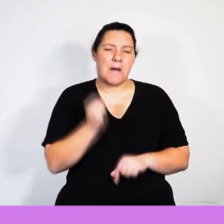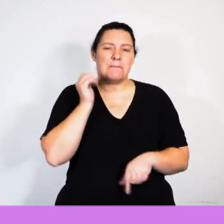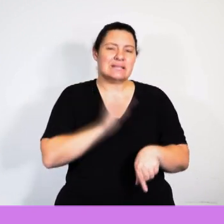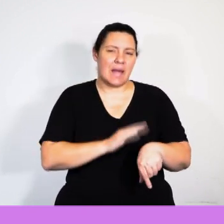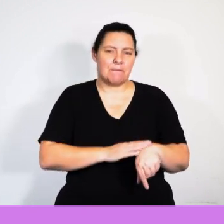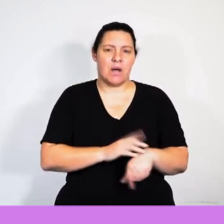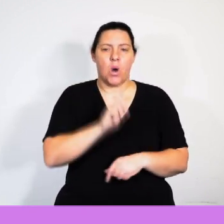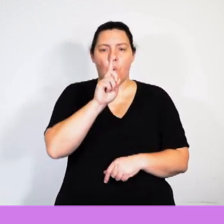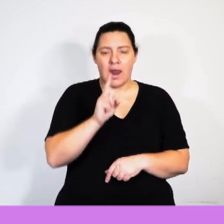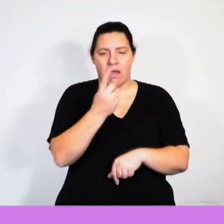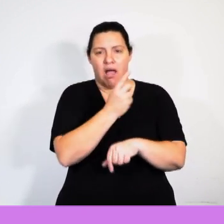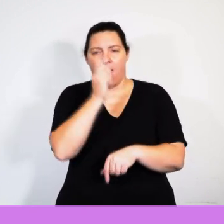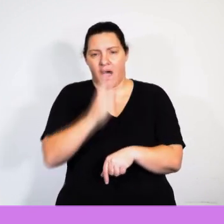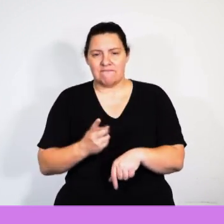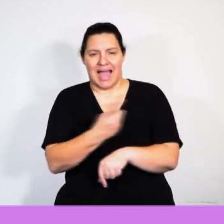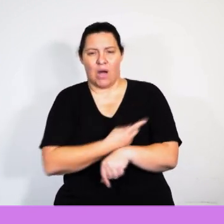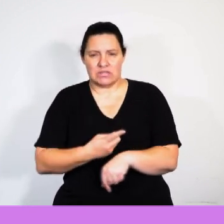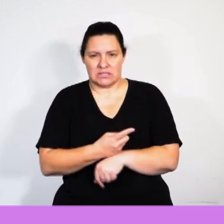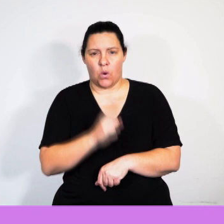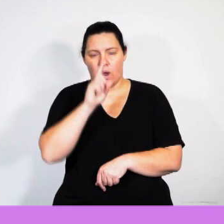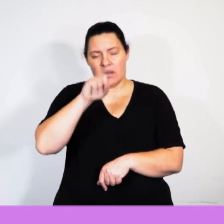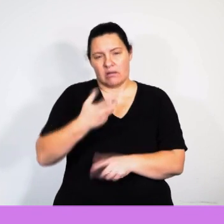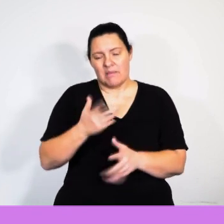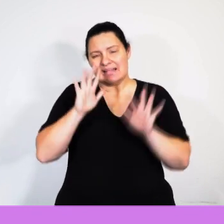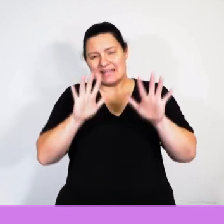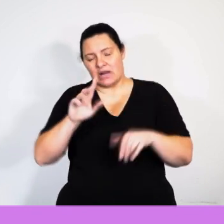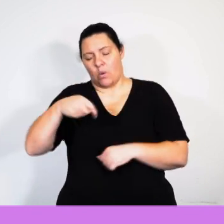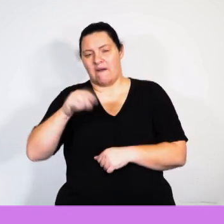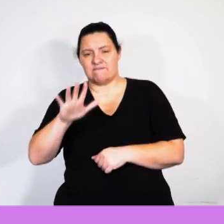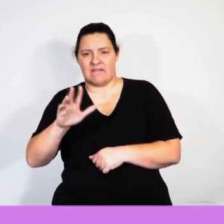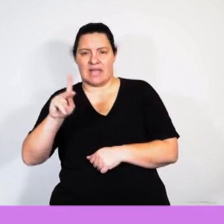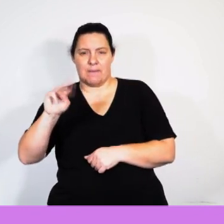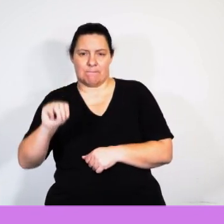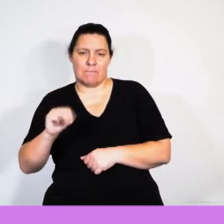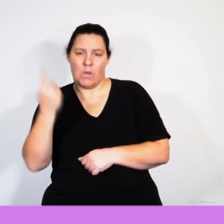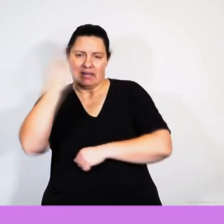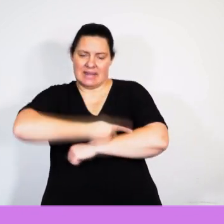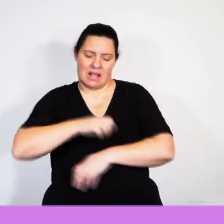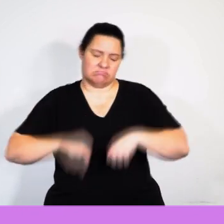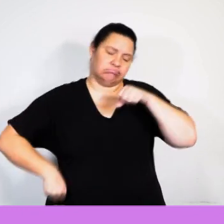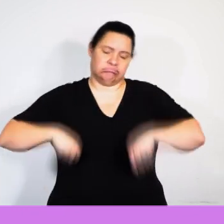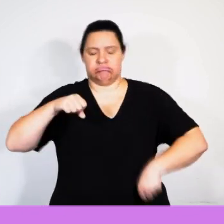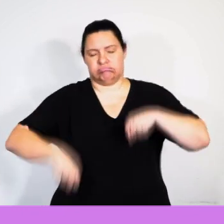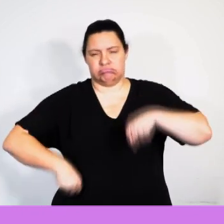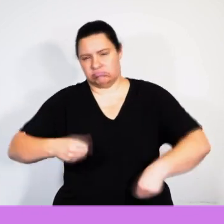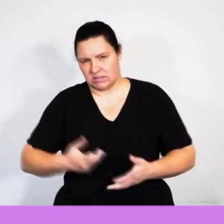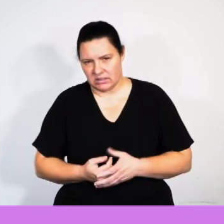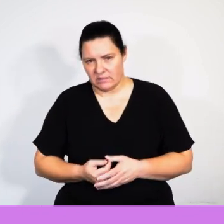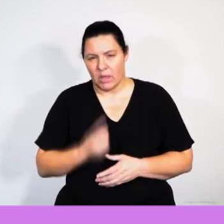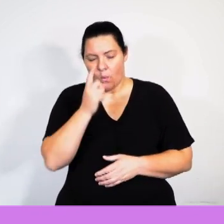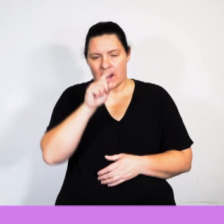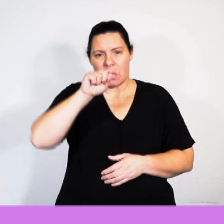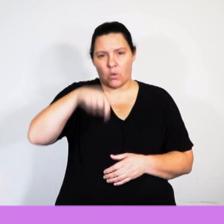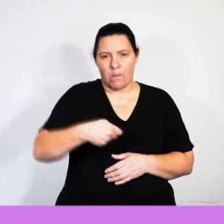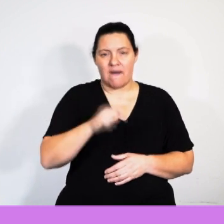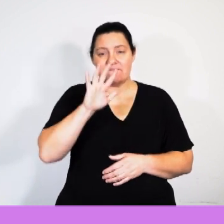takes him 1,5 hours to ride 10,5 kilometers a day. It says it